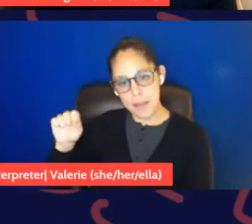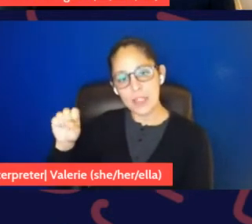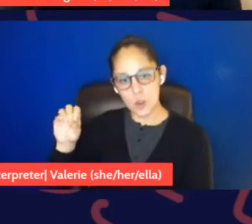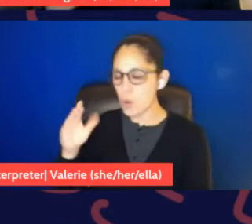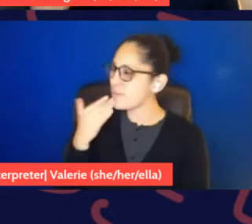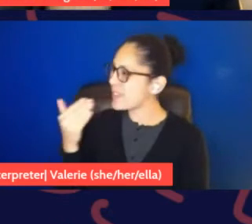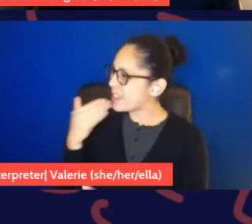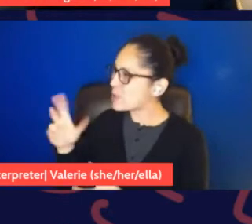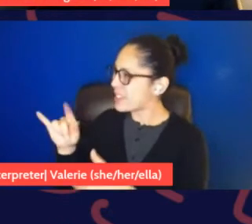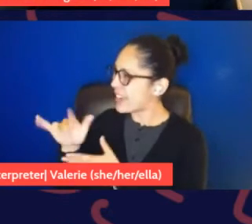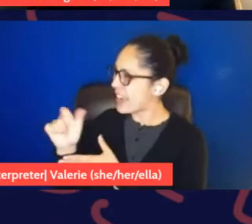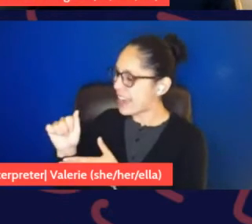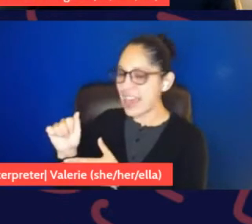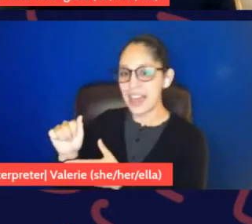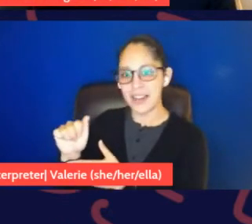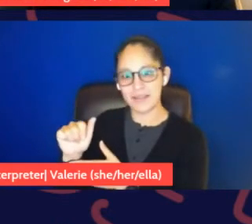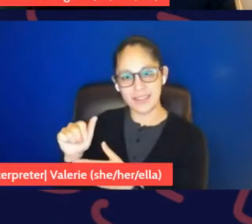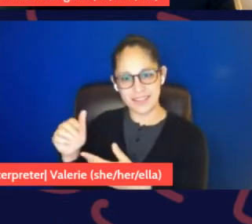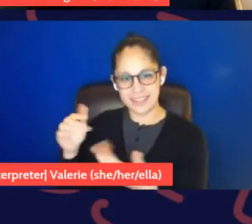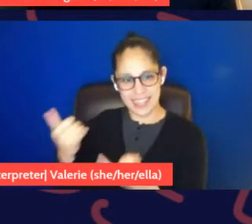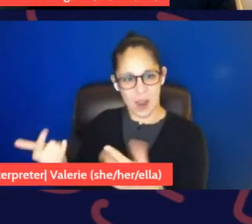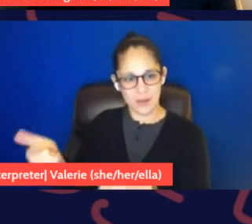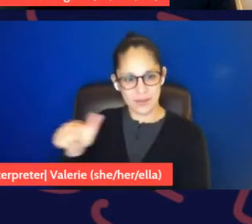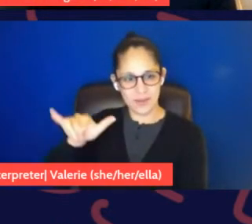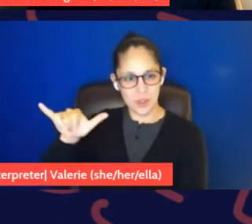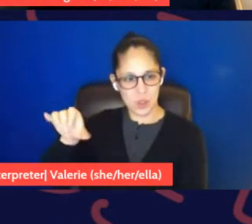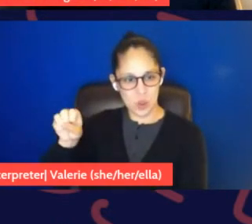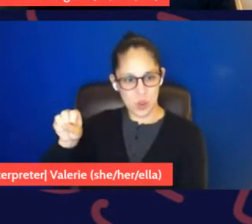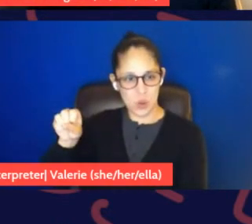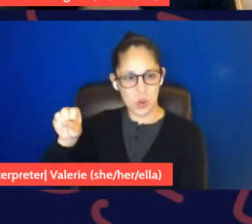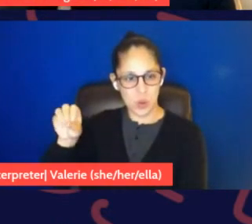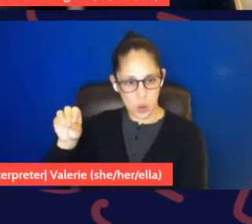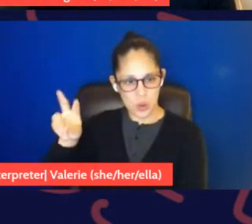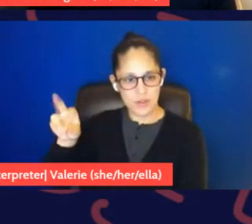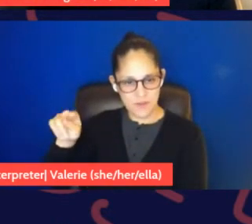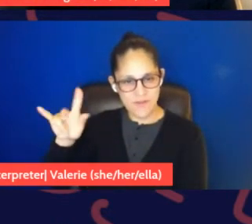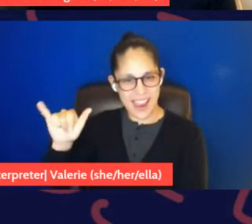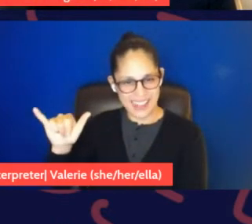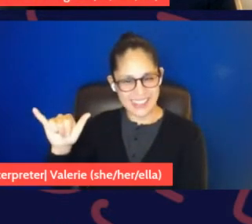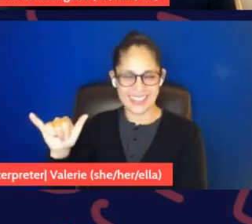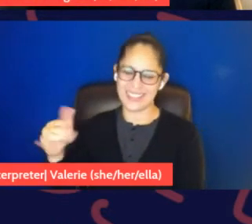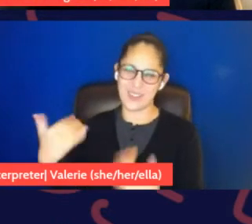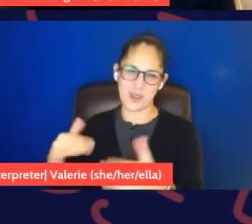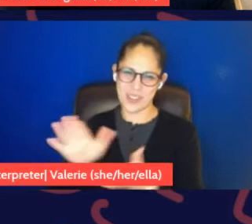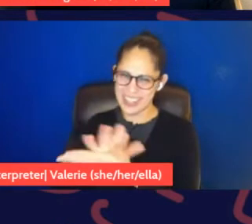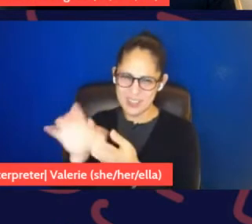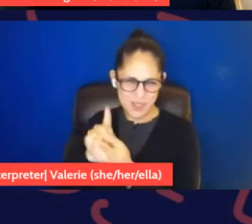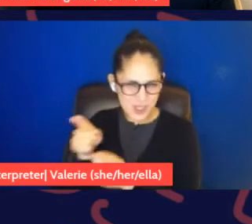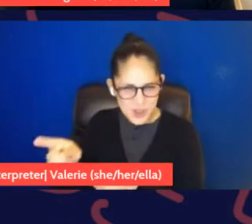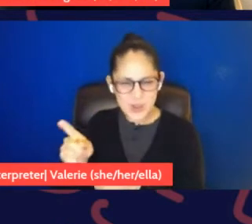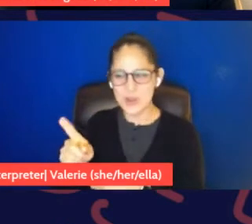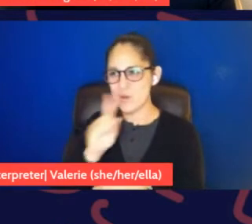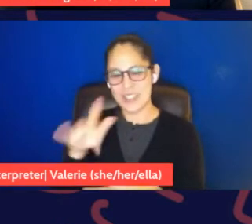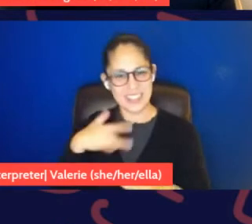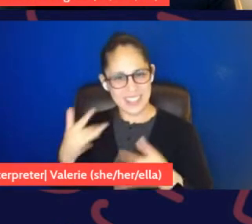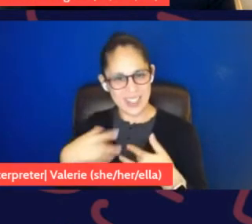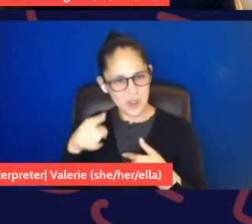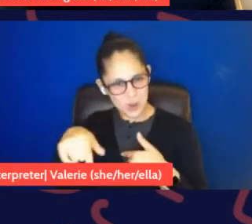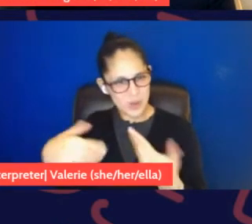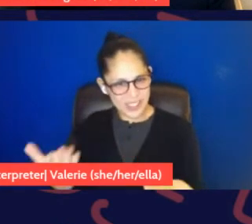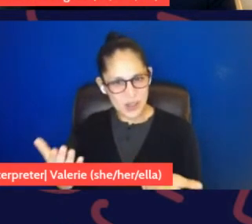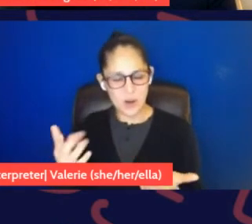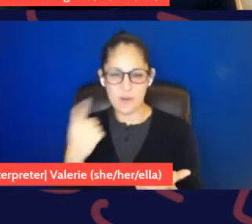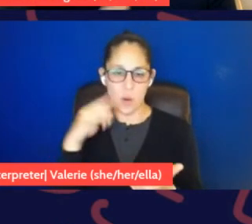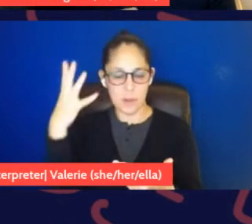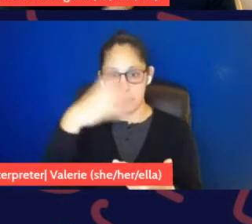Yosvani. Hi, Yosvani. I'm Damaso. Good to meet you. And glad to have you here as a representative of the beautiful production we have,